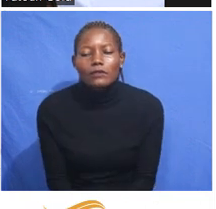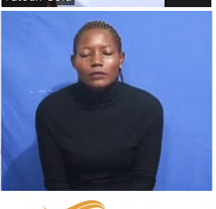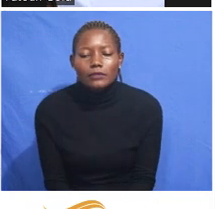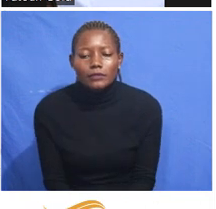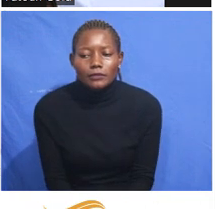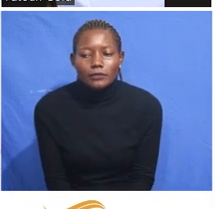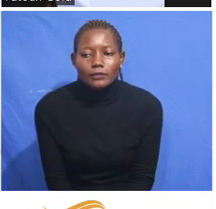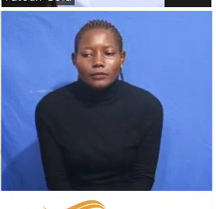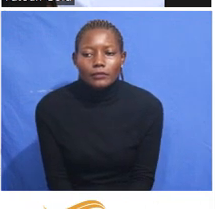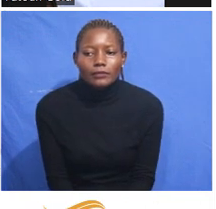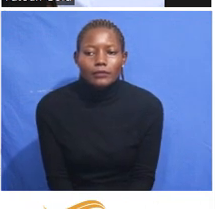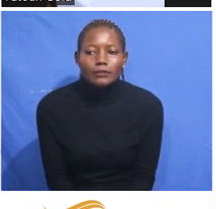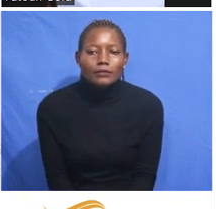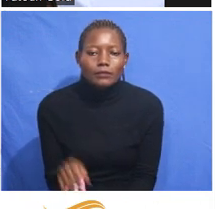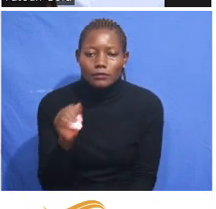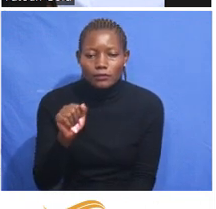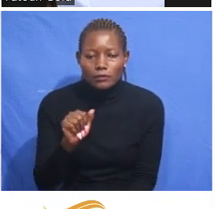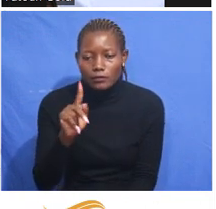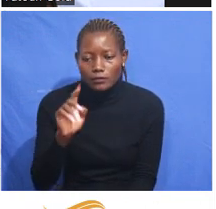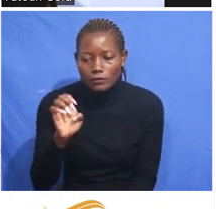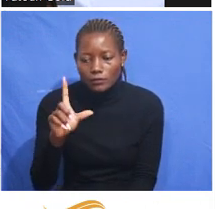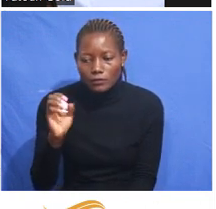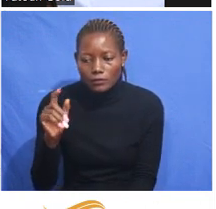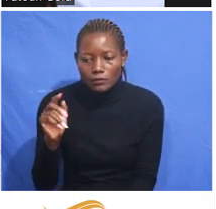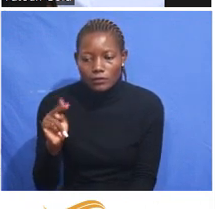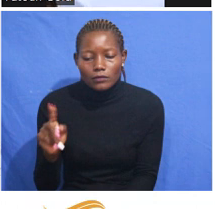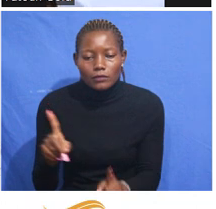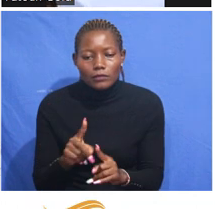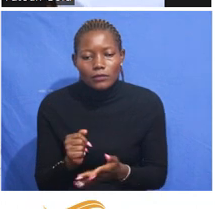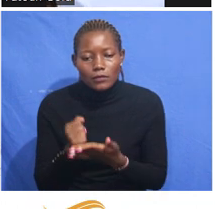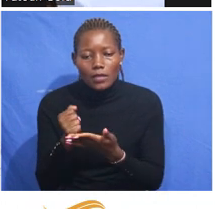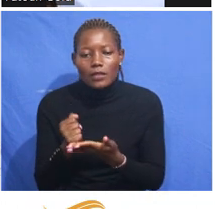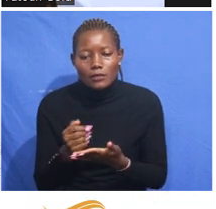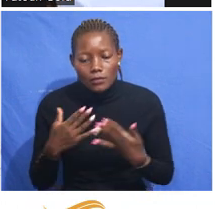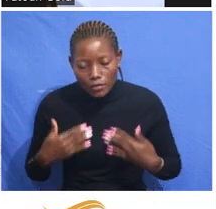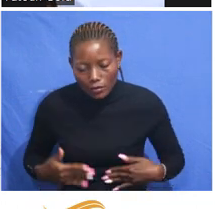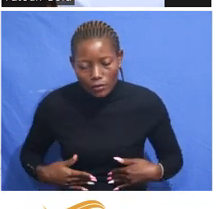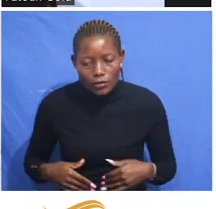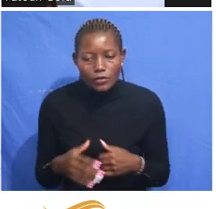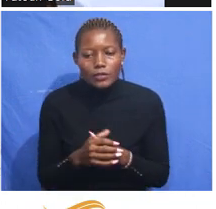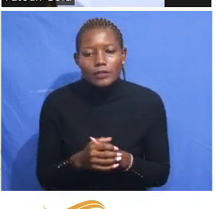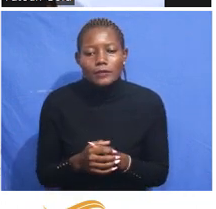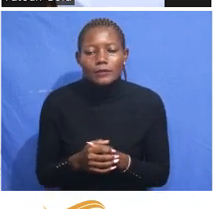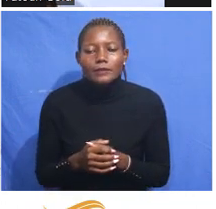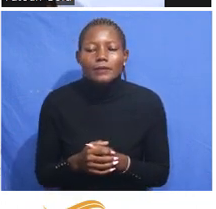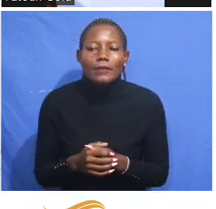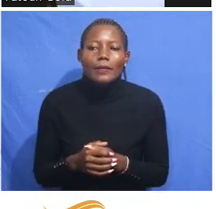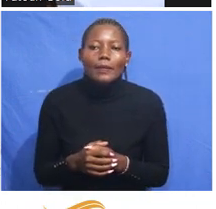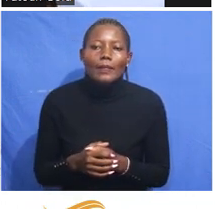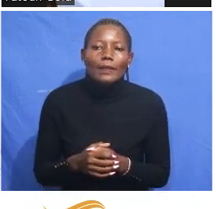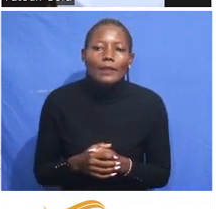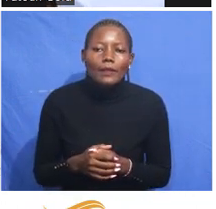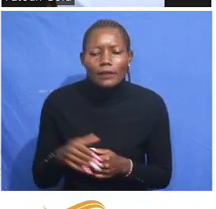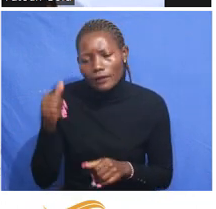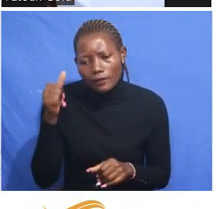The skeleton also supports the body against the pull of gravity. Remember part of like in